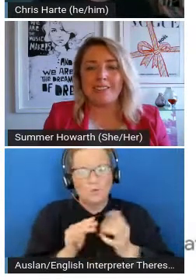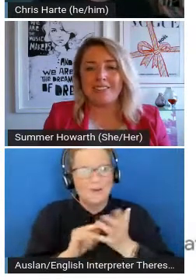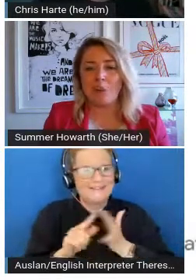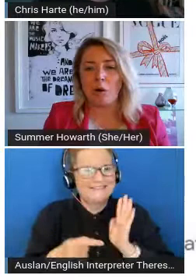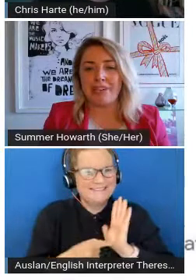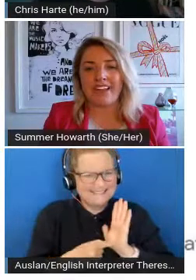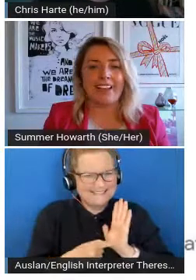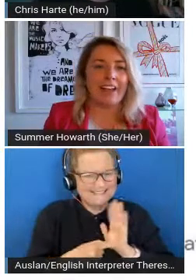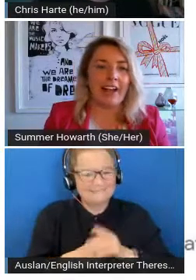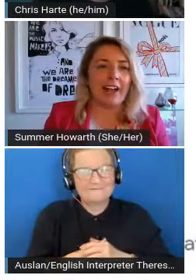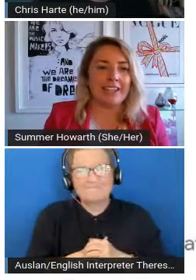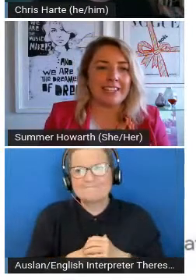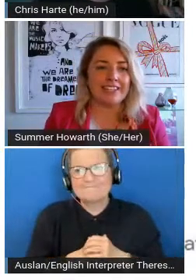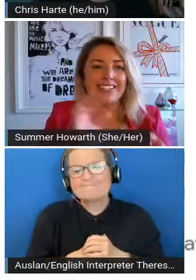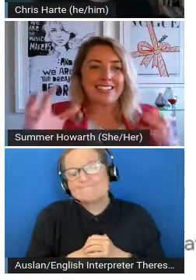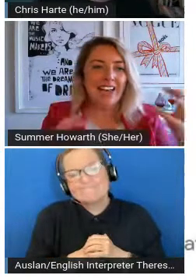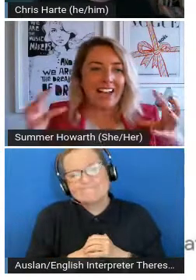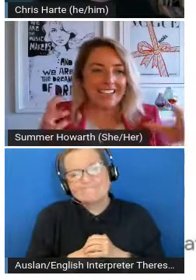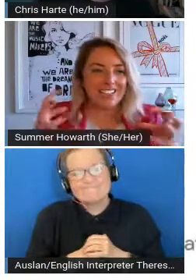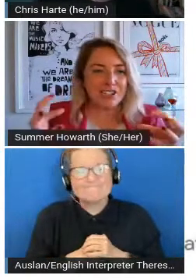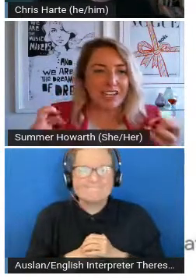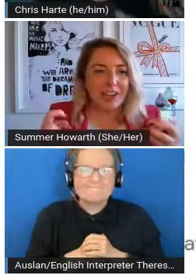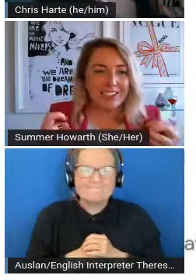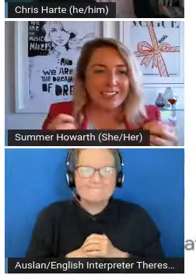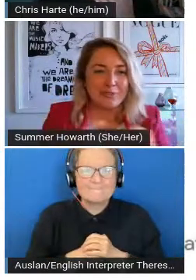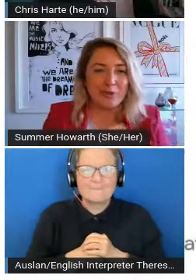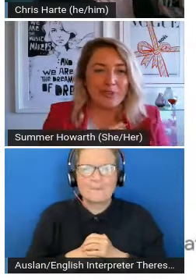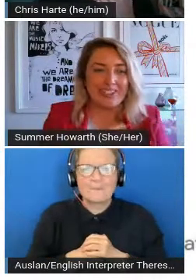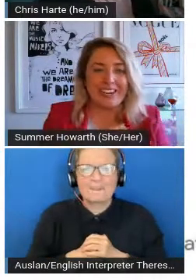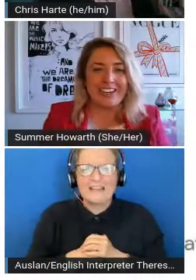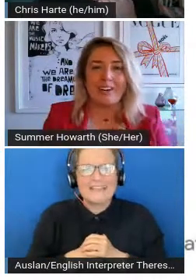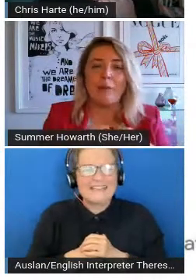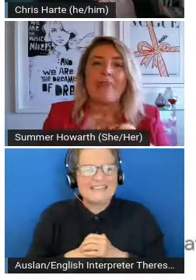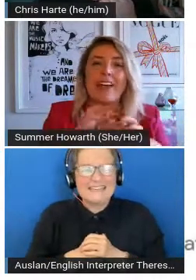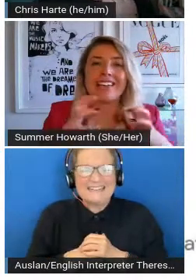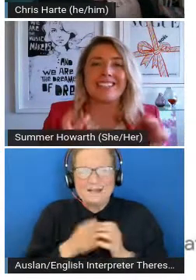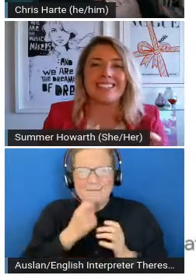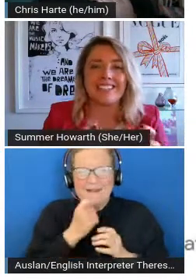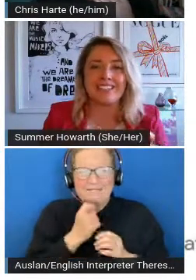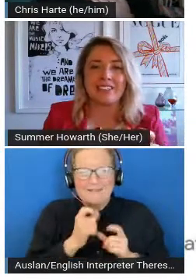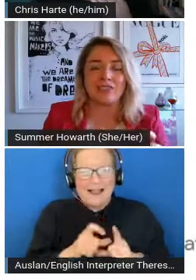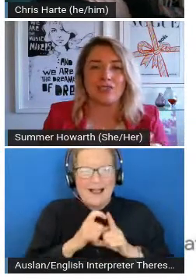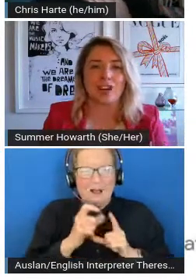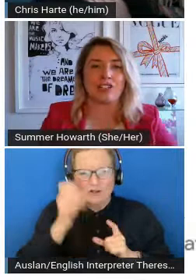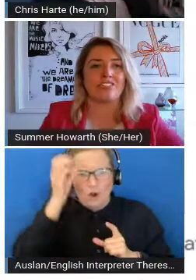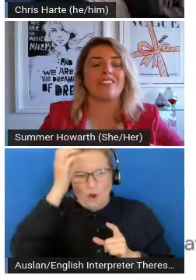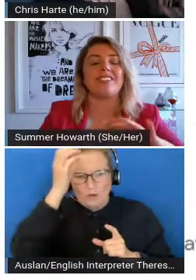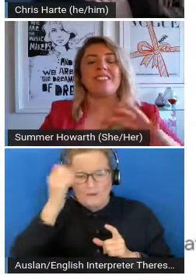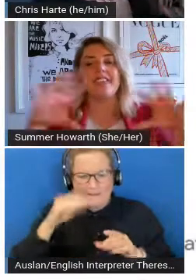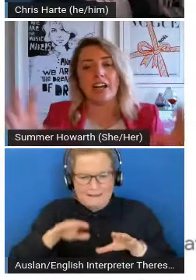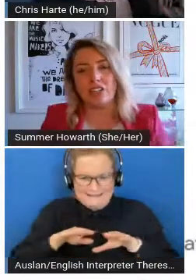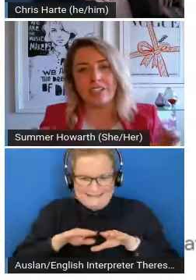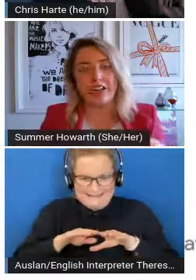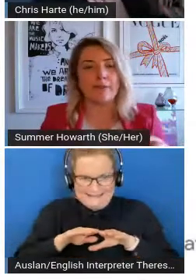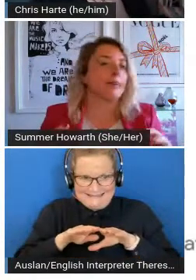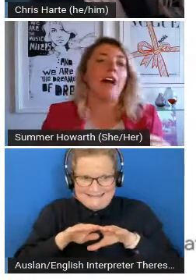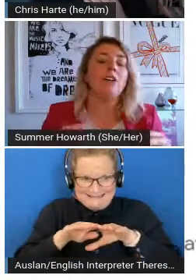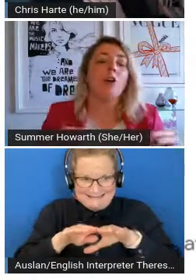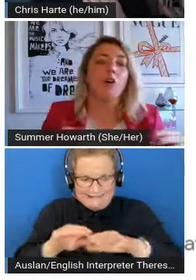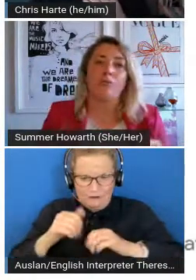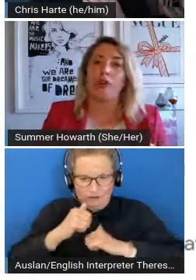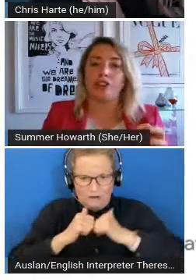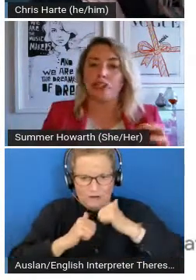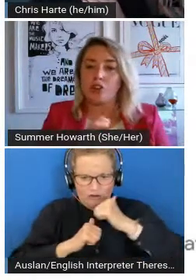again, what we're saying, and this is, I guess, a tricky concept to almost get our head around, but that consistency of structures is such an